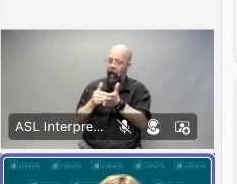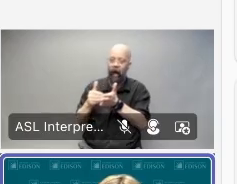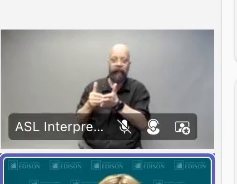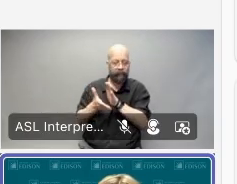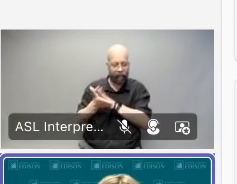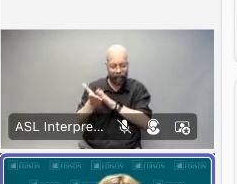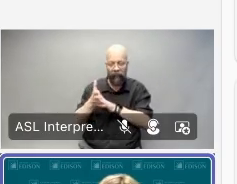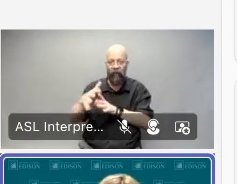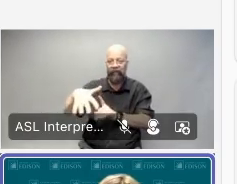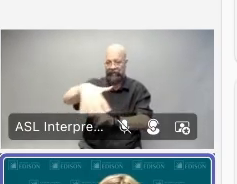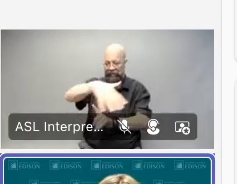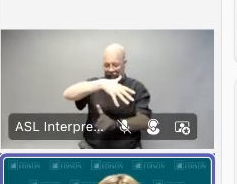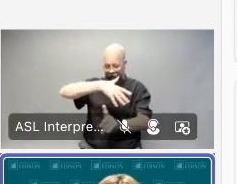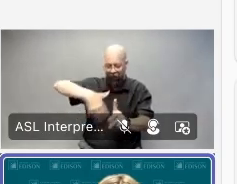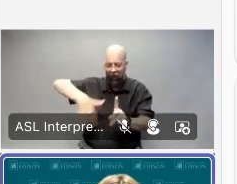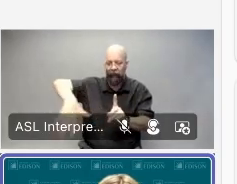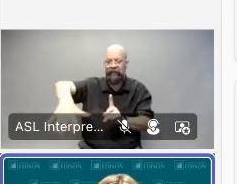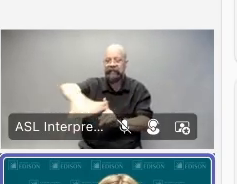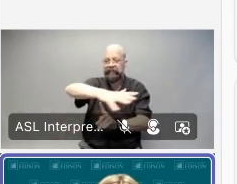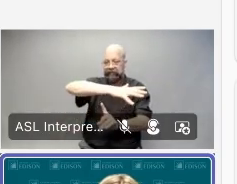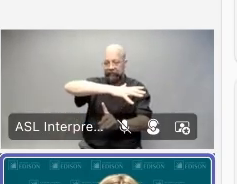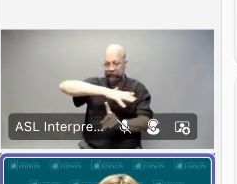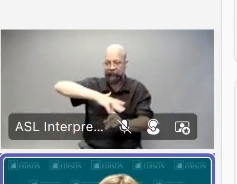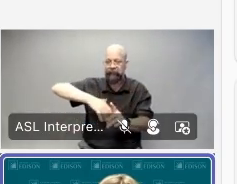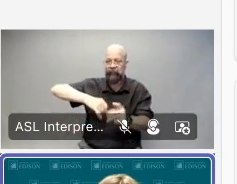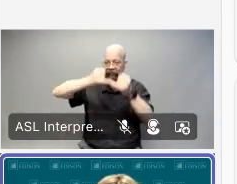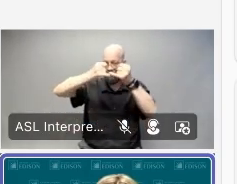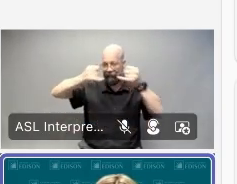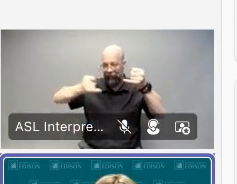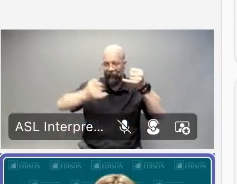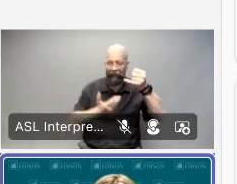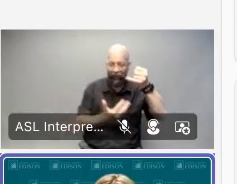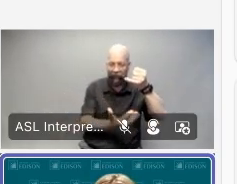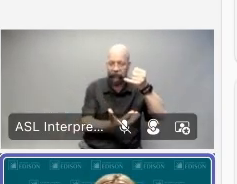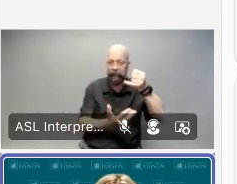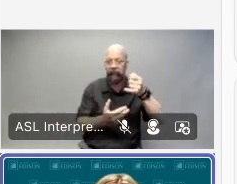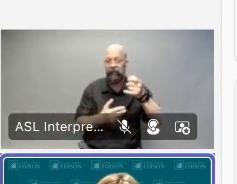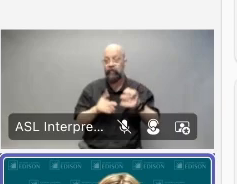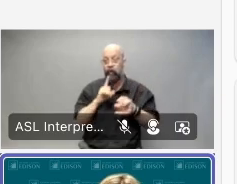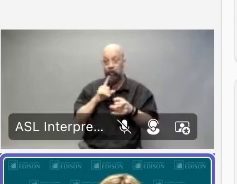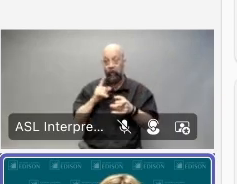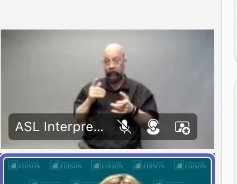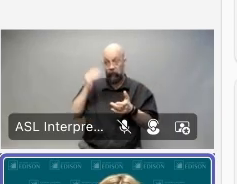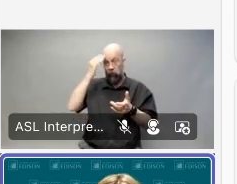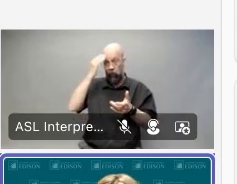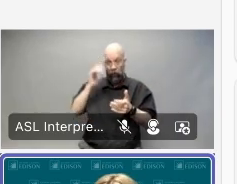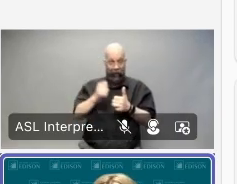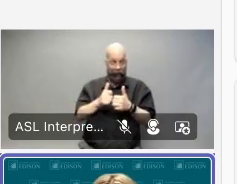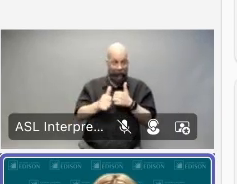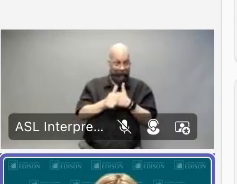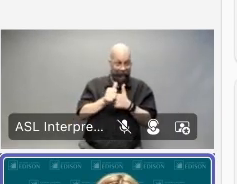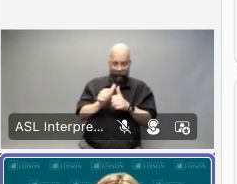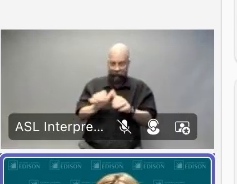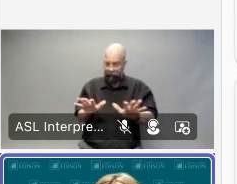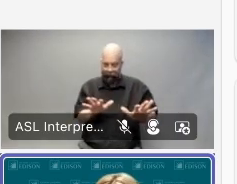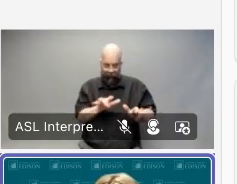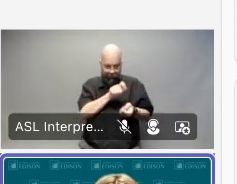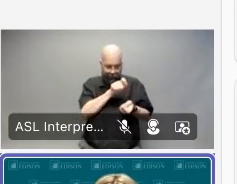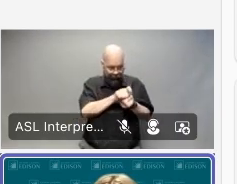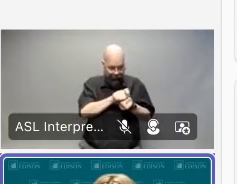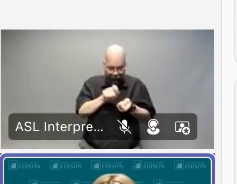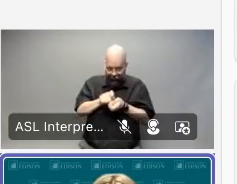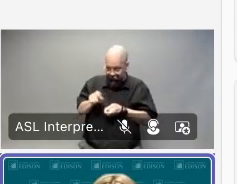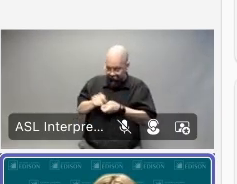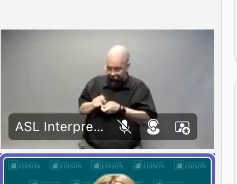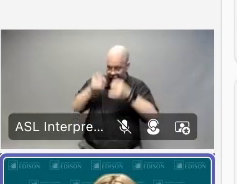wire environments. And the wildland aerial suppression forces are well aware of hazards and precise locations of all of our